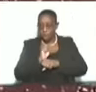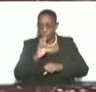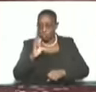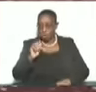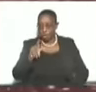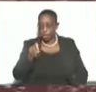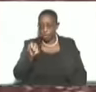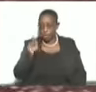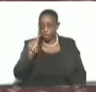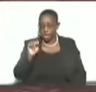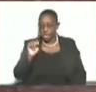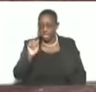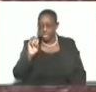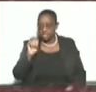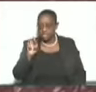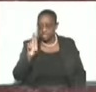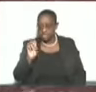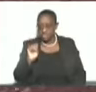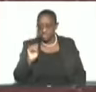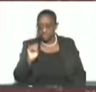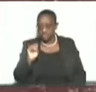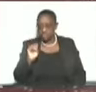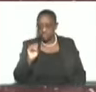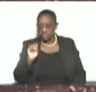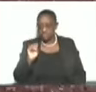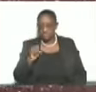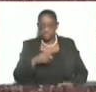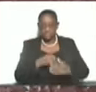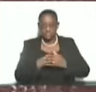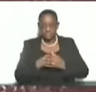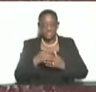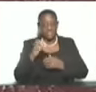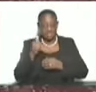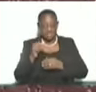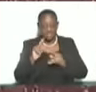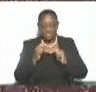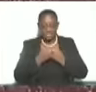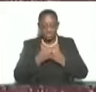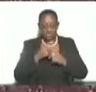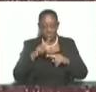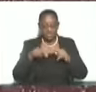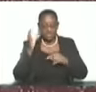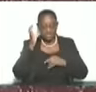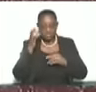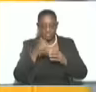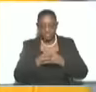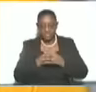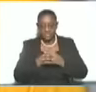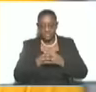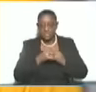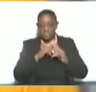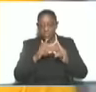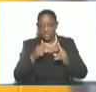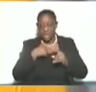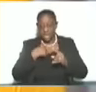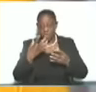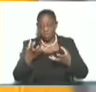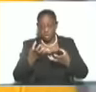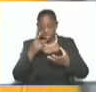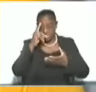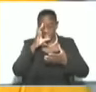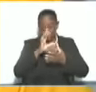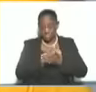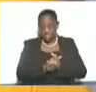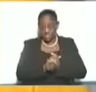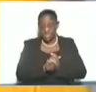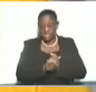and University of Bahamas, Mingus. For us locally, we would wish to know, I would like to believe that the teams